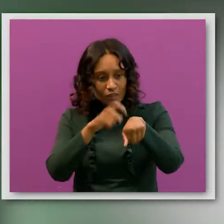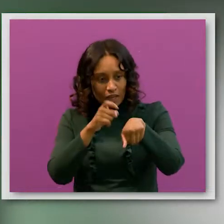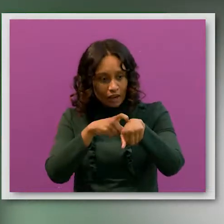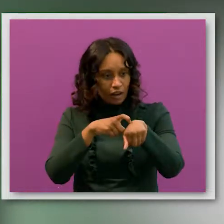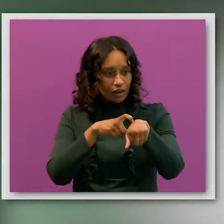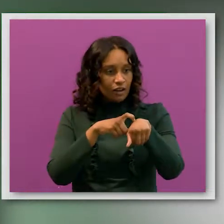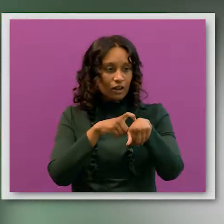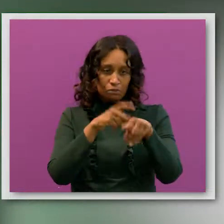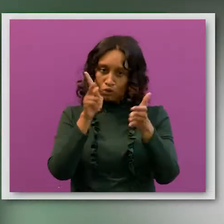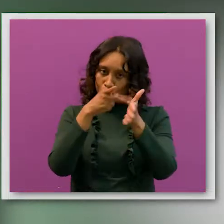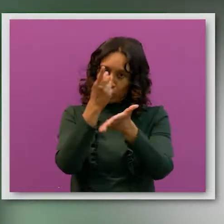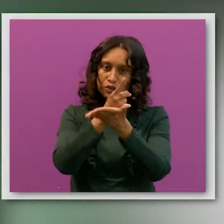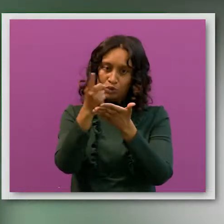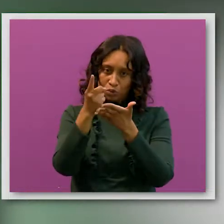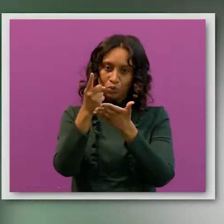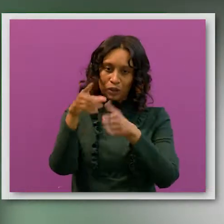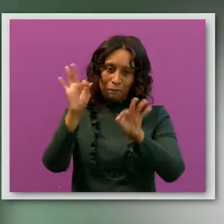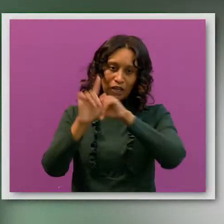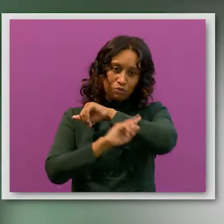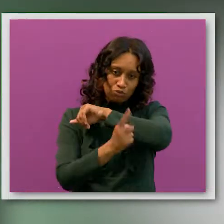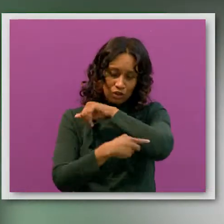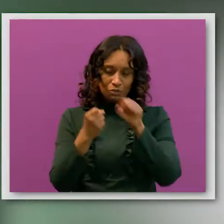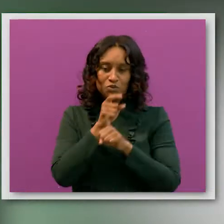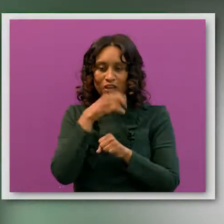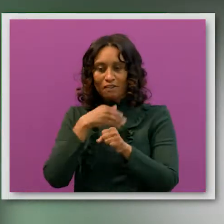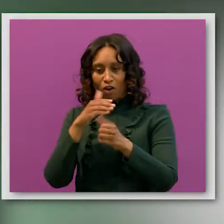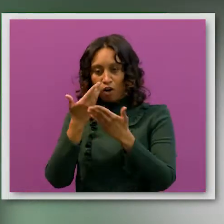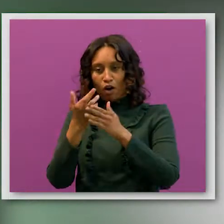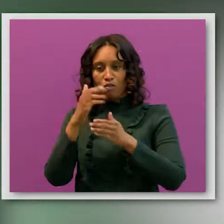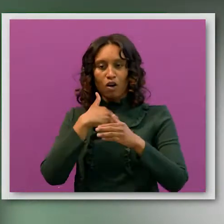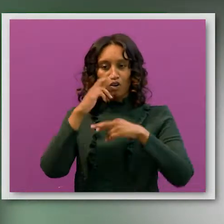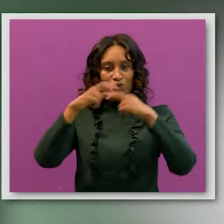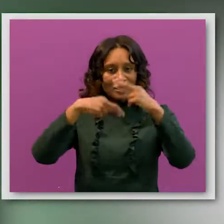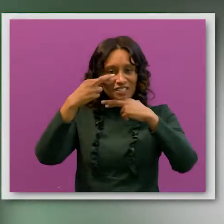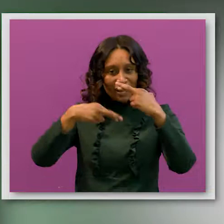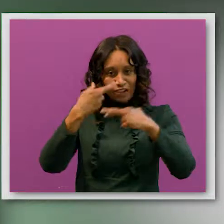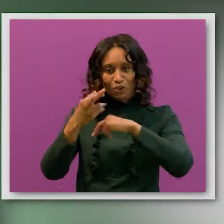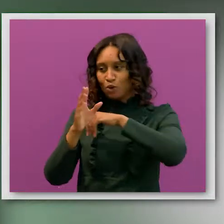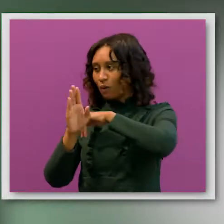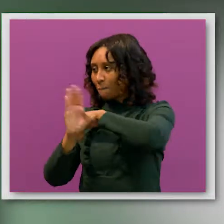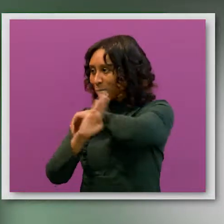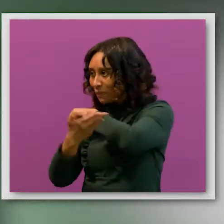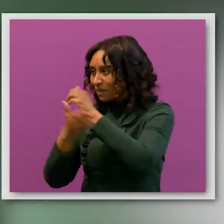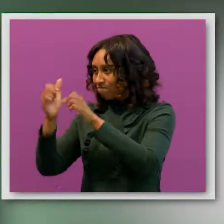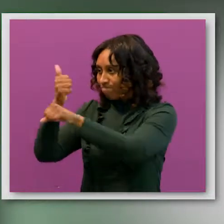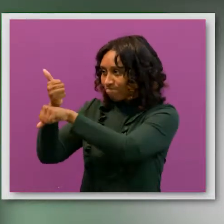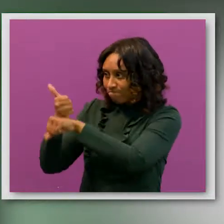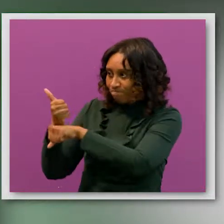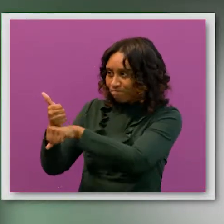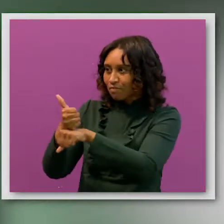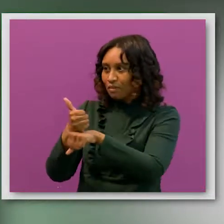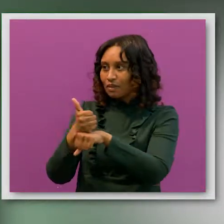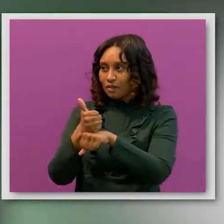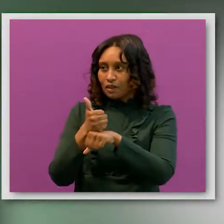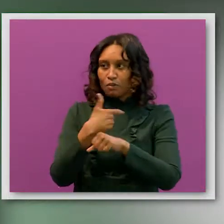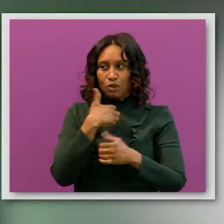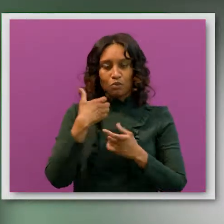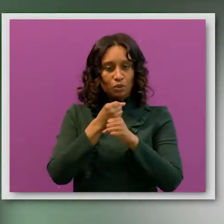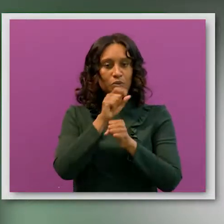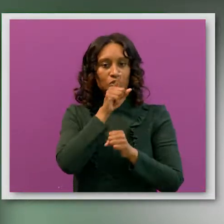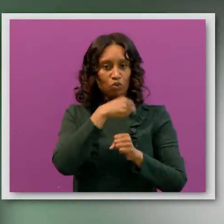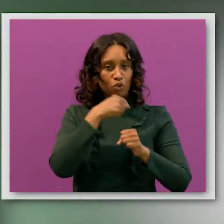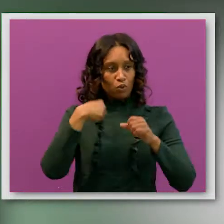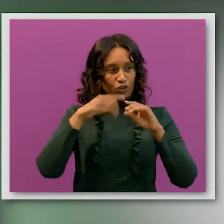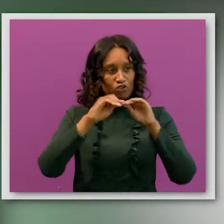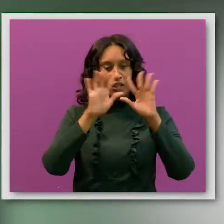every week or twice a week, and make sure that we have our recycling initiatives fully staffed. And $300,000 to make sure that we are